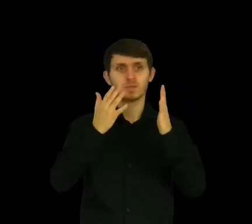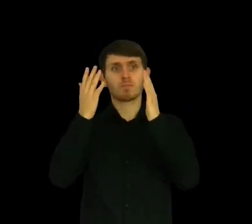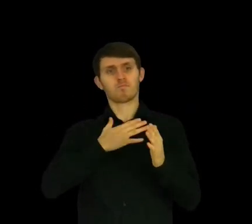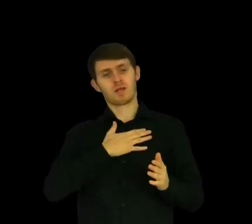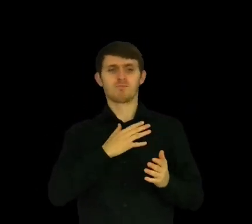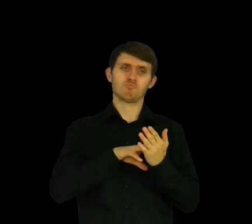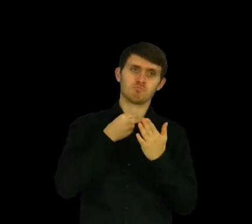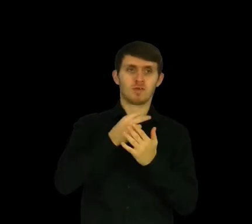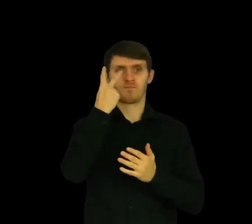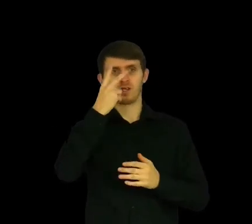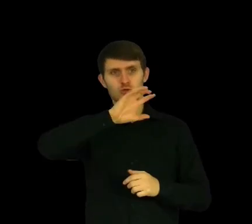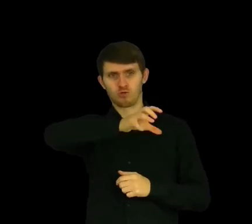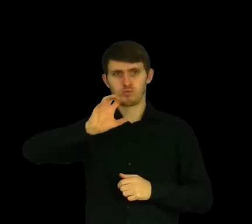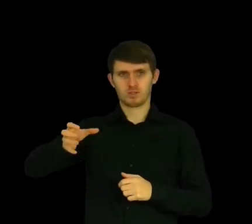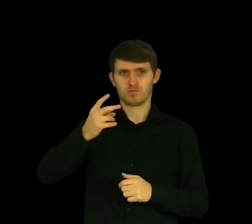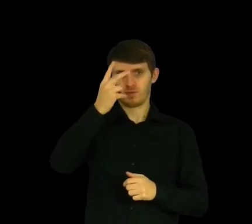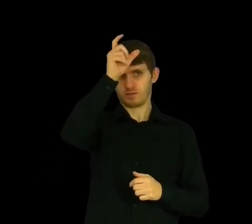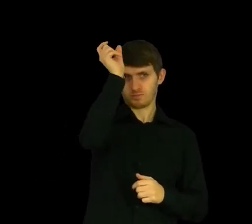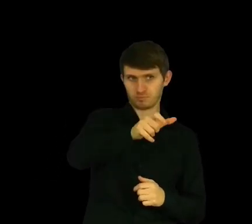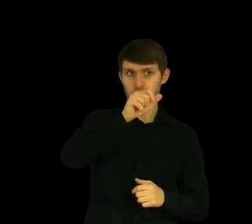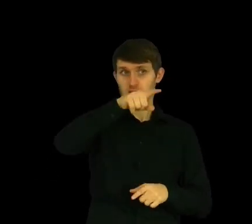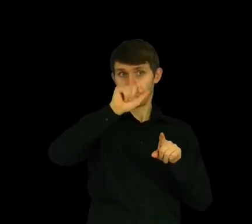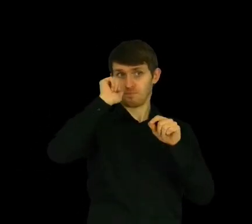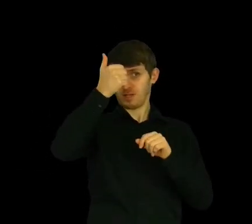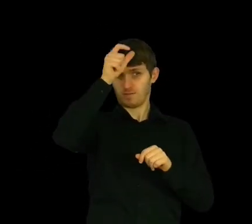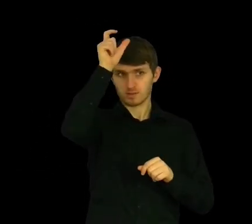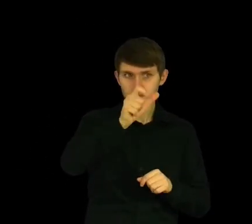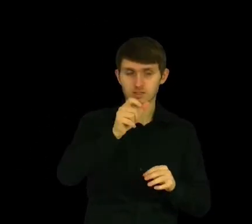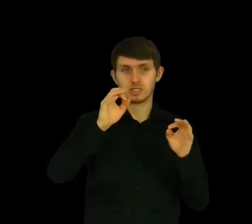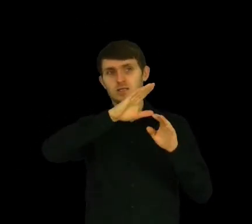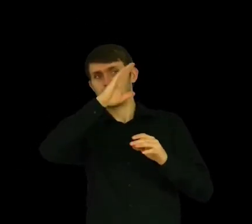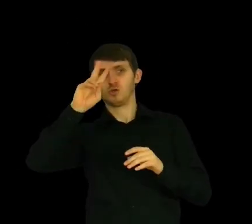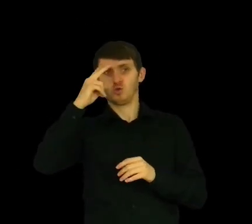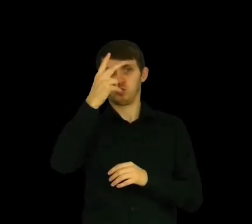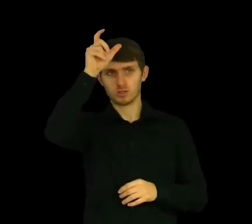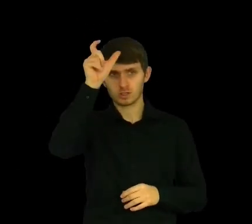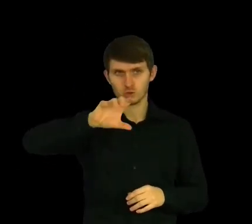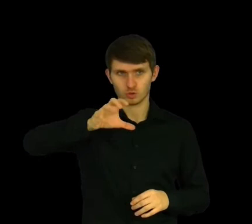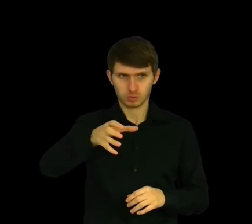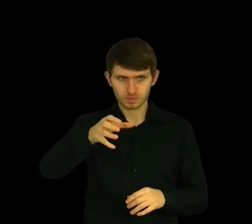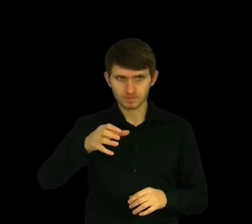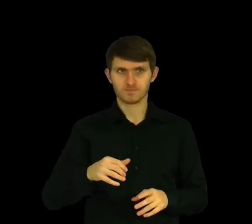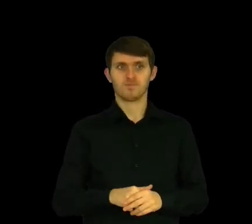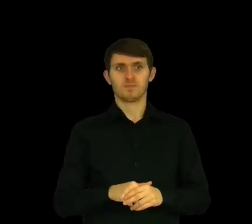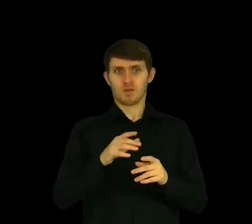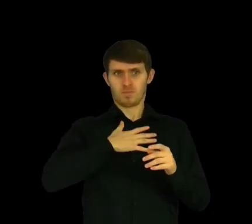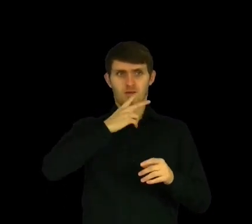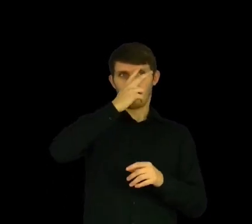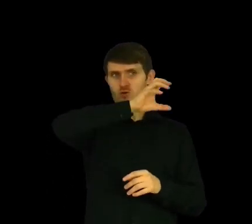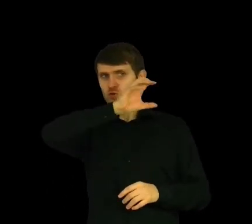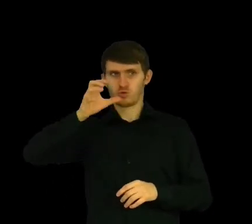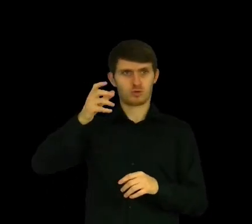groups. Let's say that I had two groups of three. So that's one group, and then here's a second